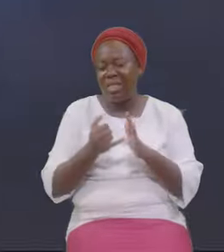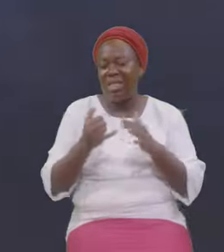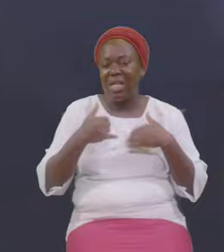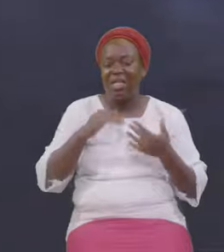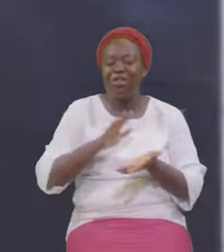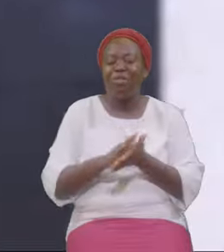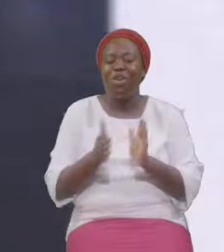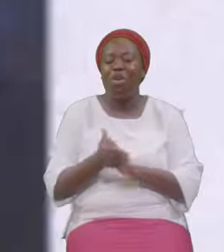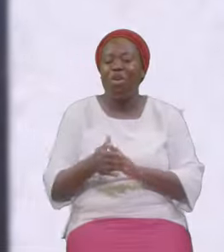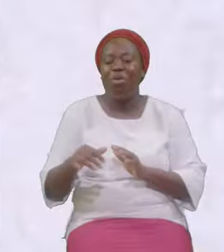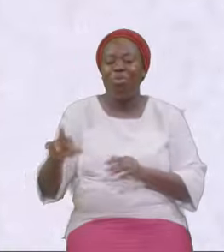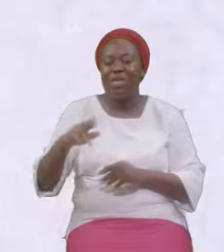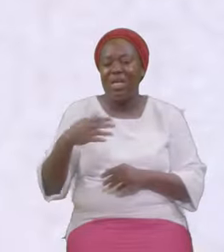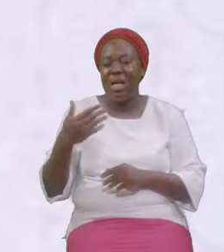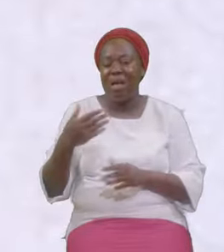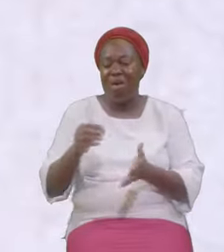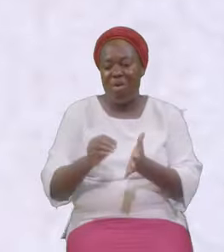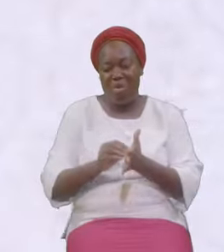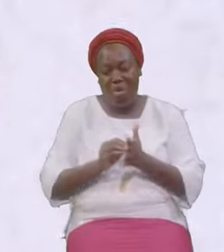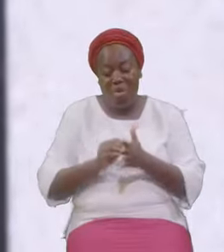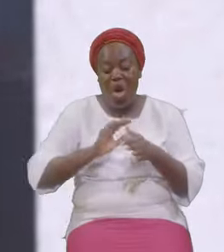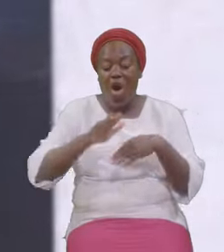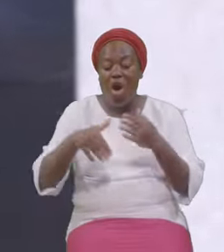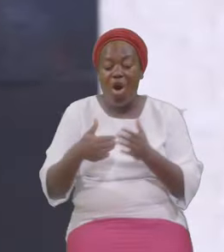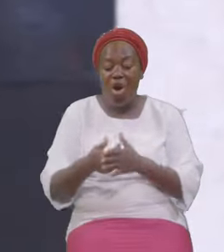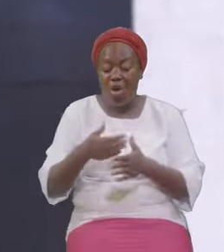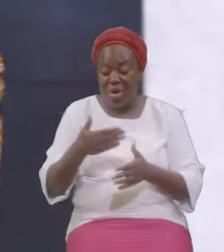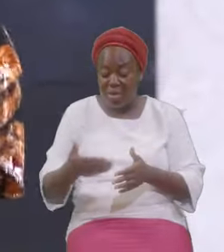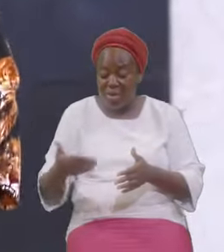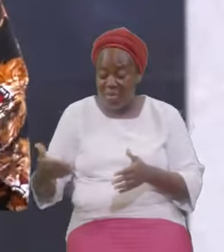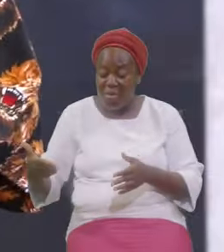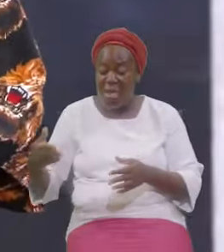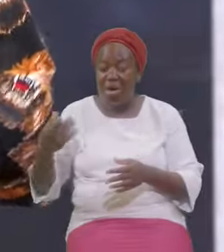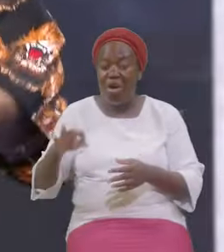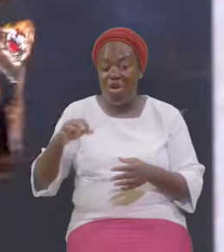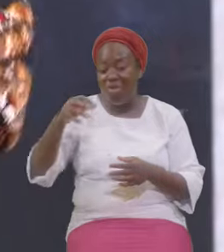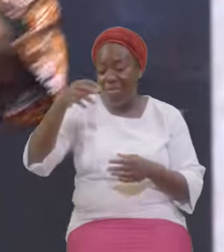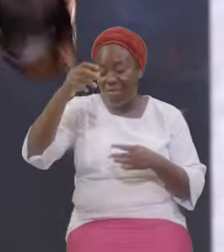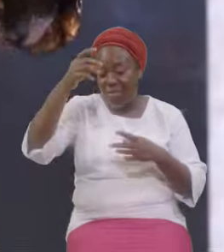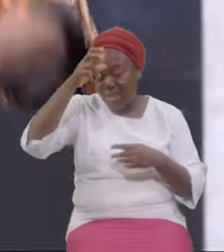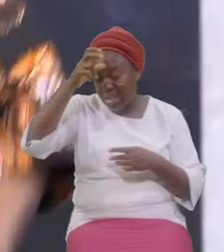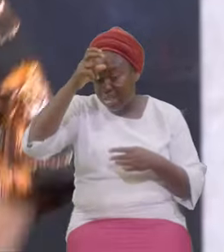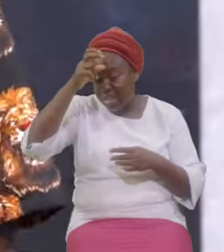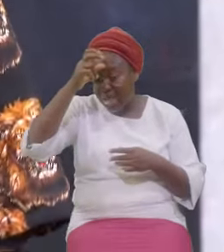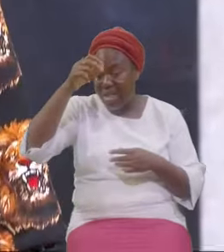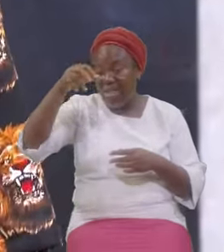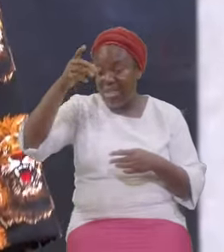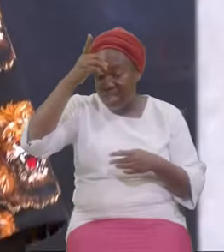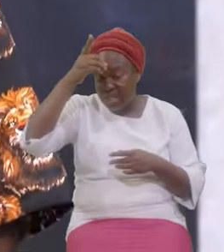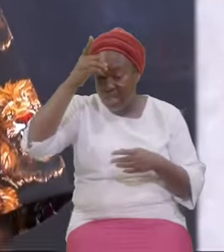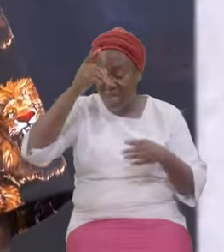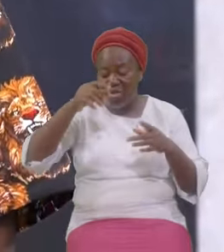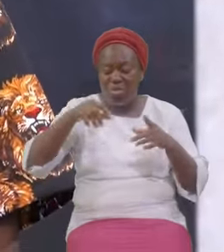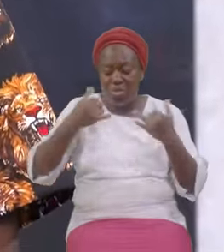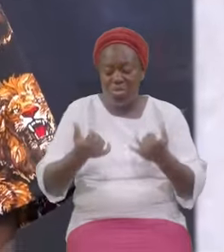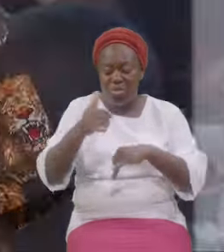the property of the devil, sickness and disease and demons tonight, go in Jesus'